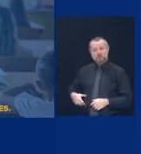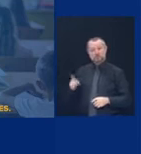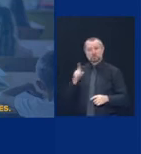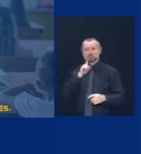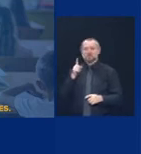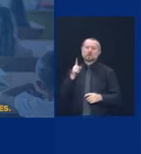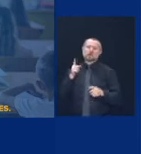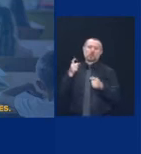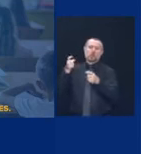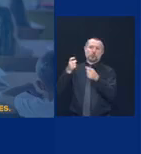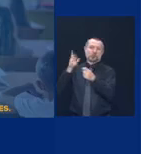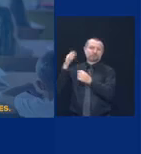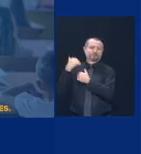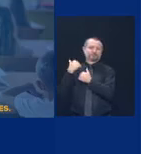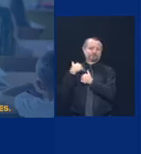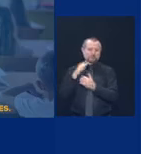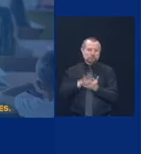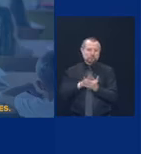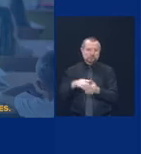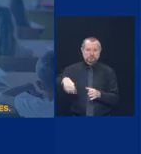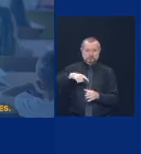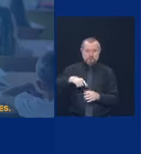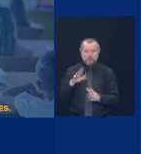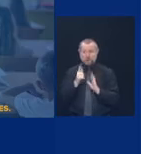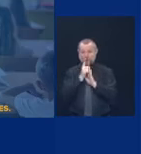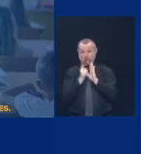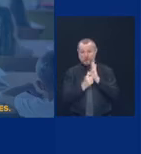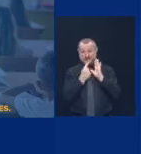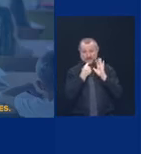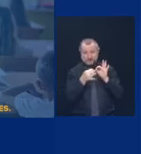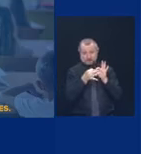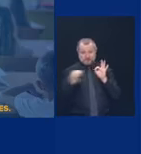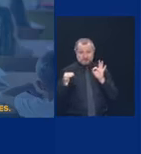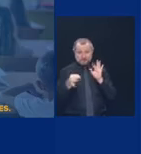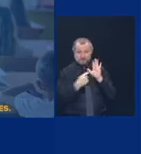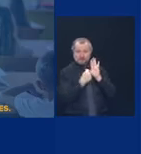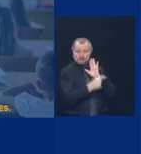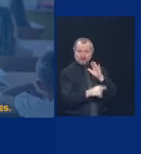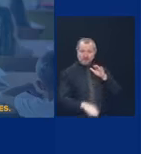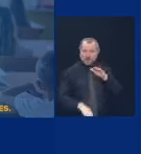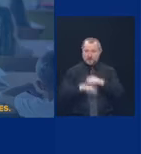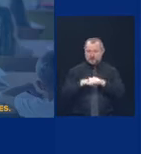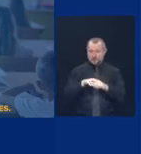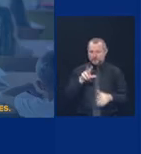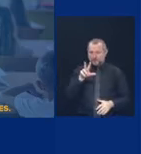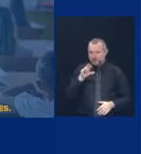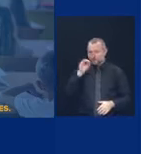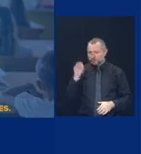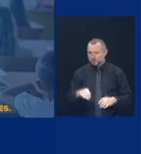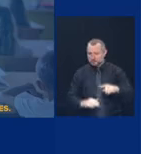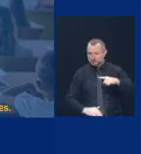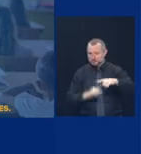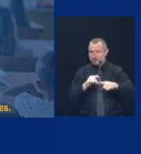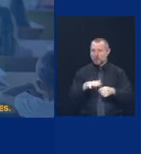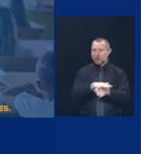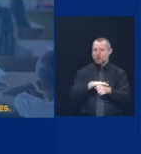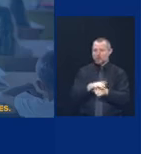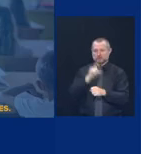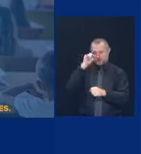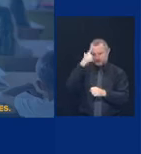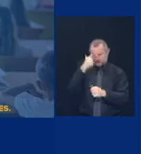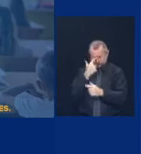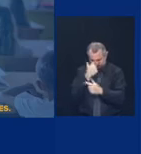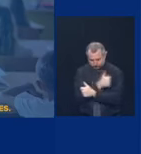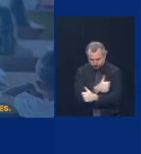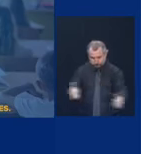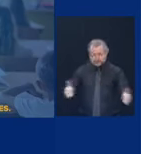schools. What the law says is up to 3%, local governments, you're in charge.